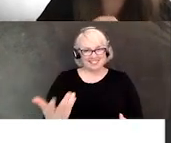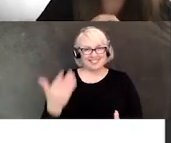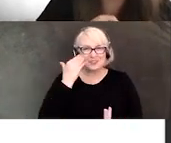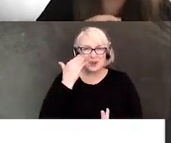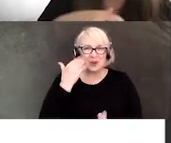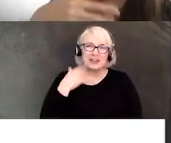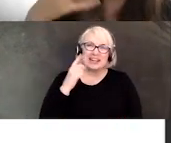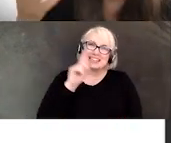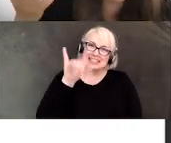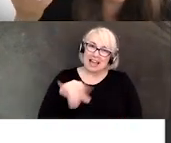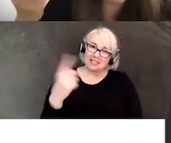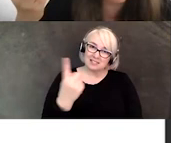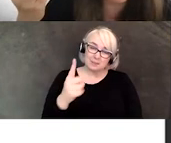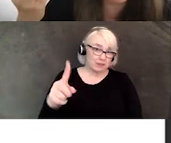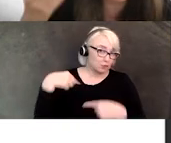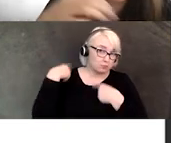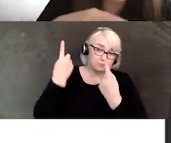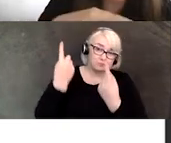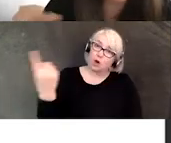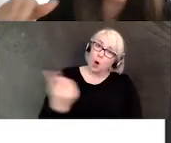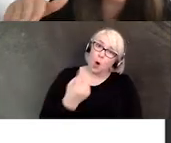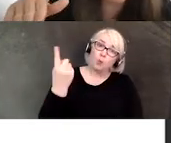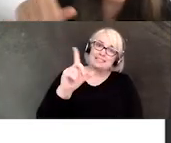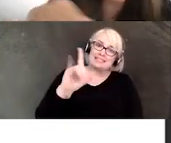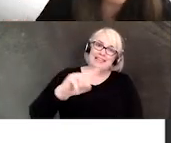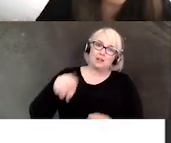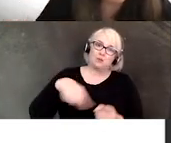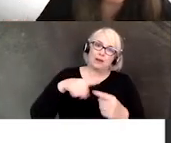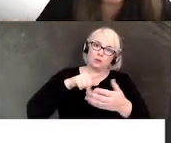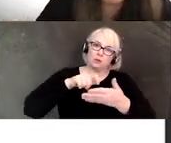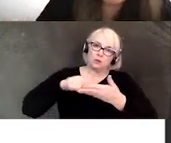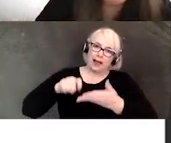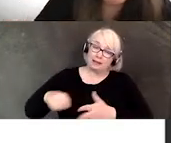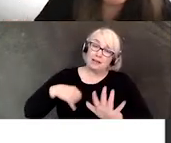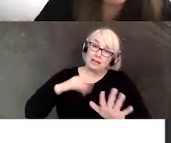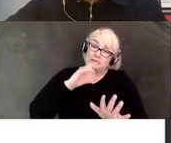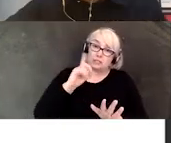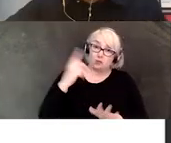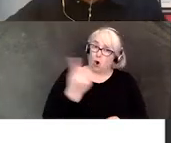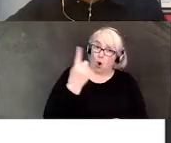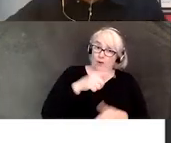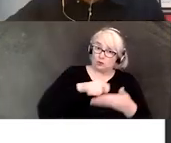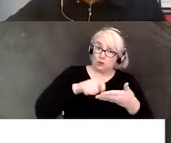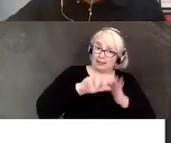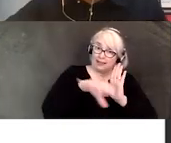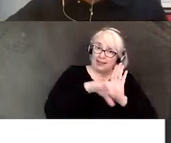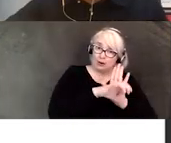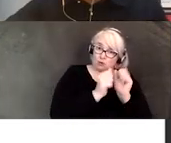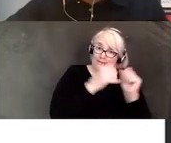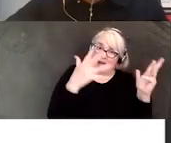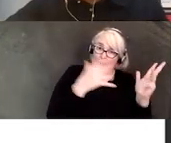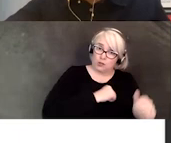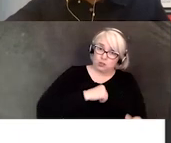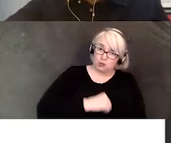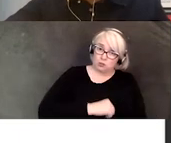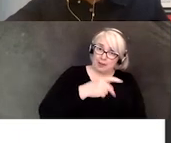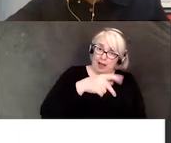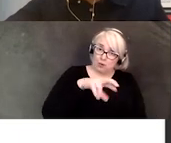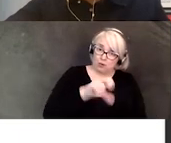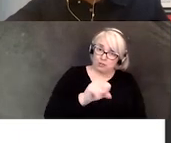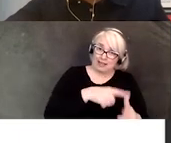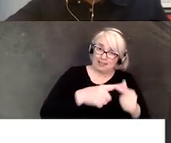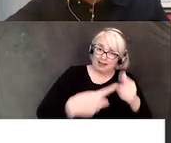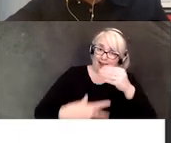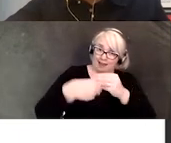is, is that something that you always did when you were writing this, like write them first without? No, I think, I think in this case, it was,